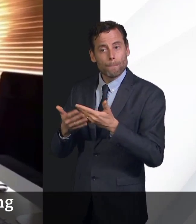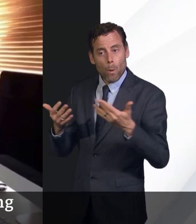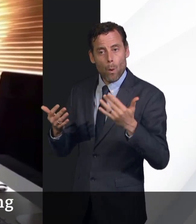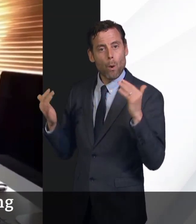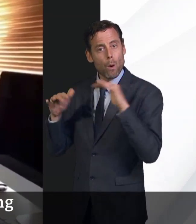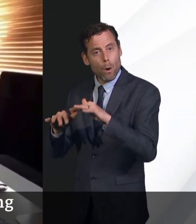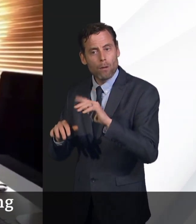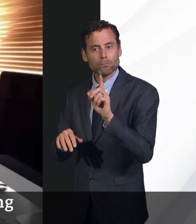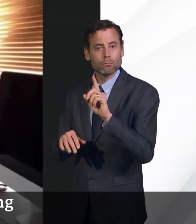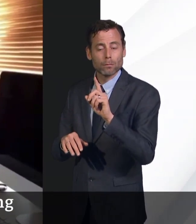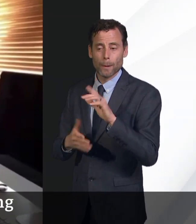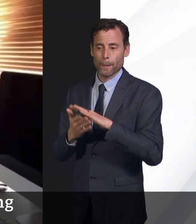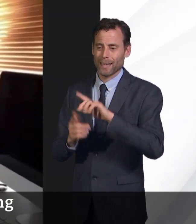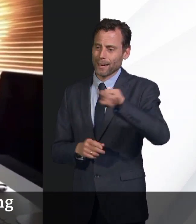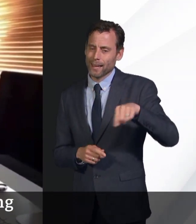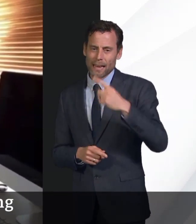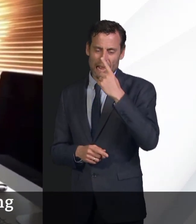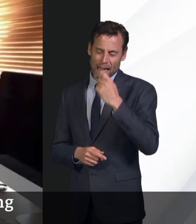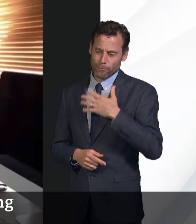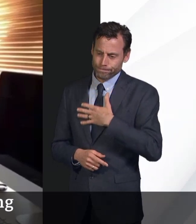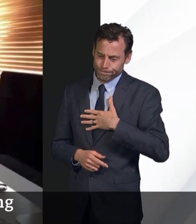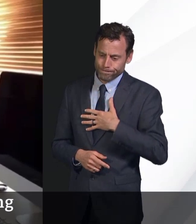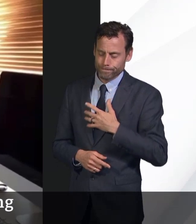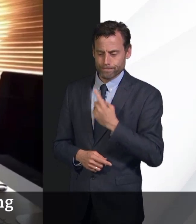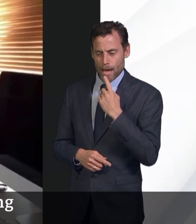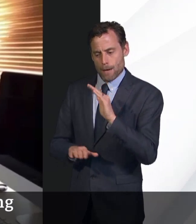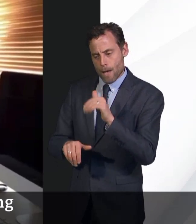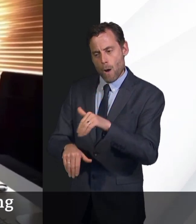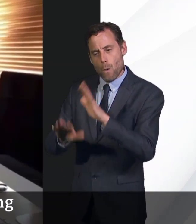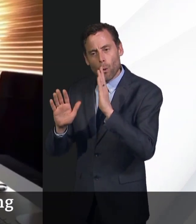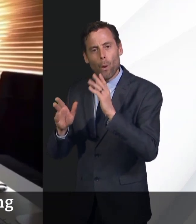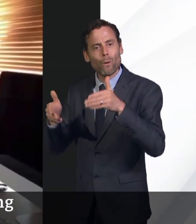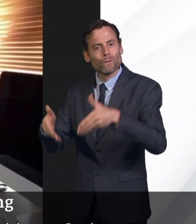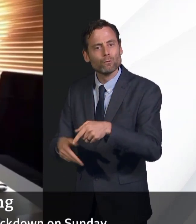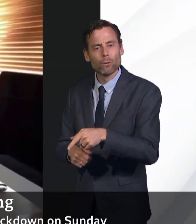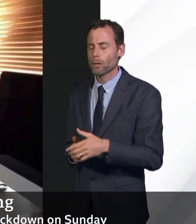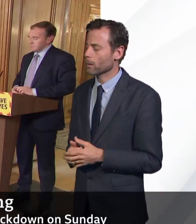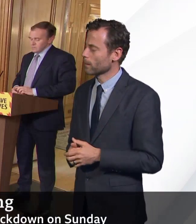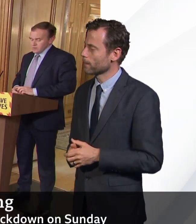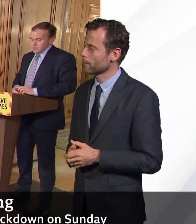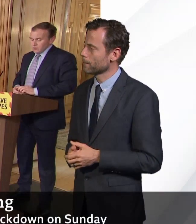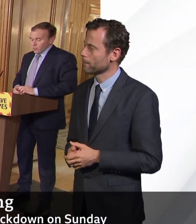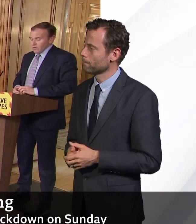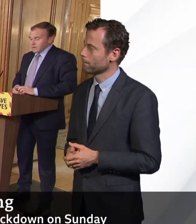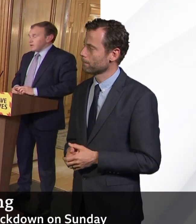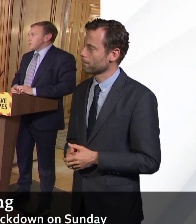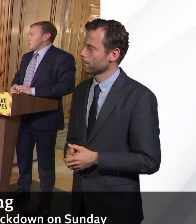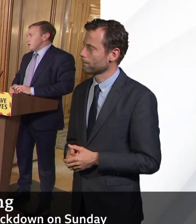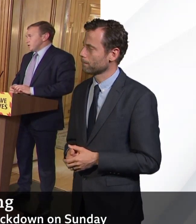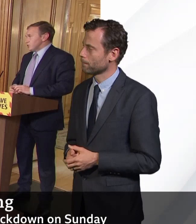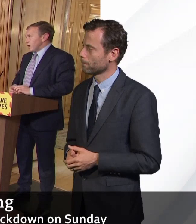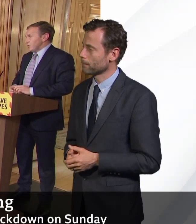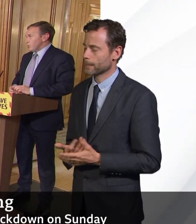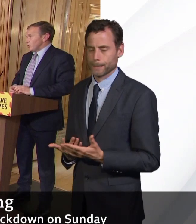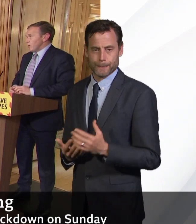if mourners may be allowed, close, family mourners may be allowed to attend funerals. Well, I